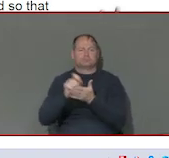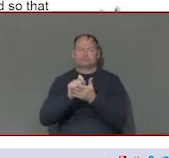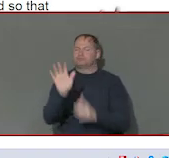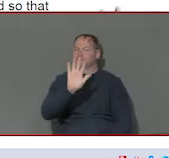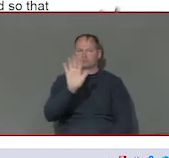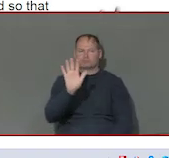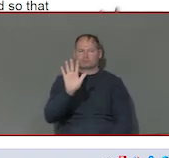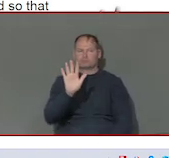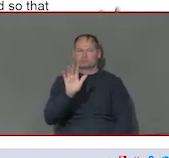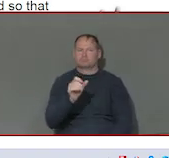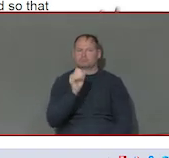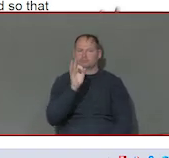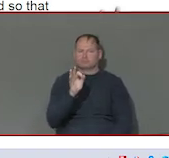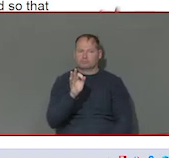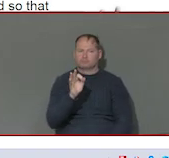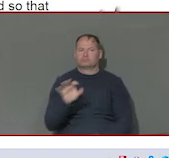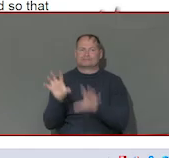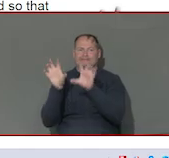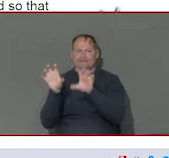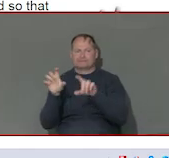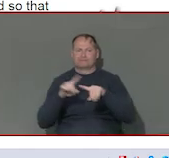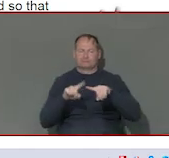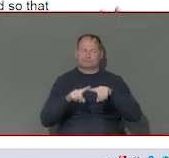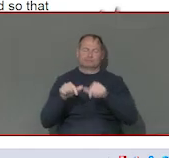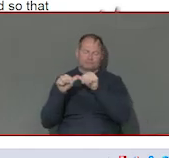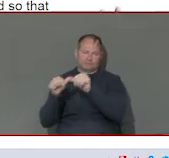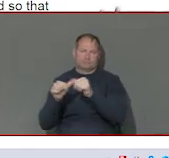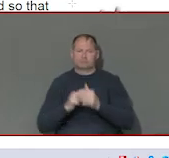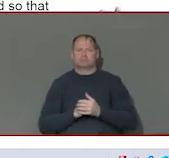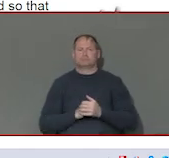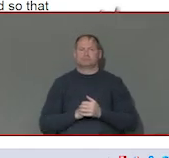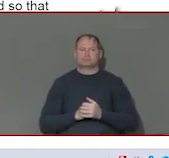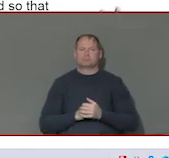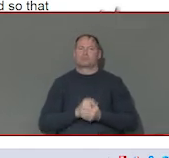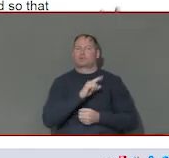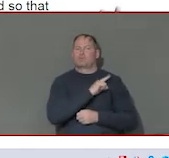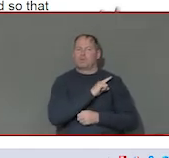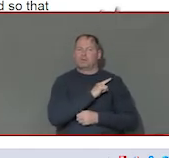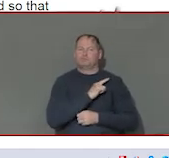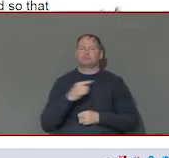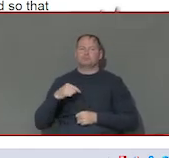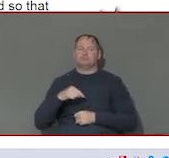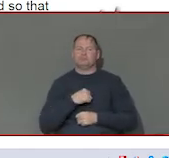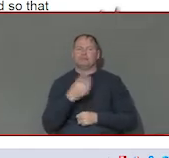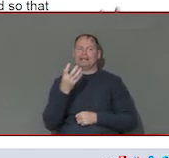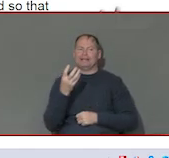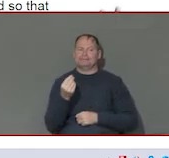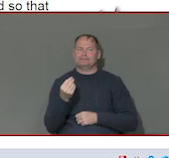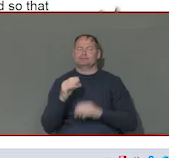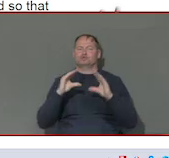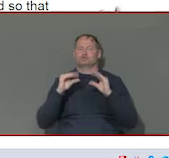If you write nails instead of claws, you stick to that one. Why? Is because we have soft